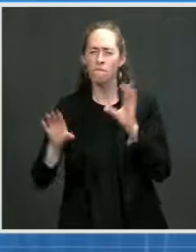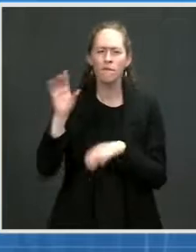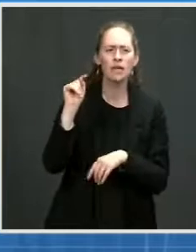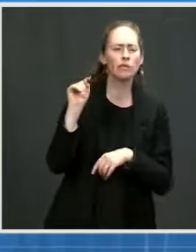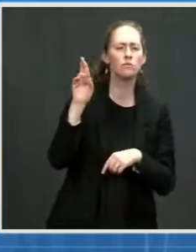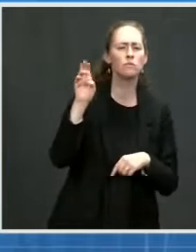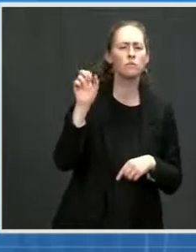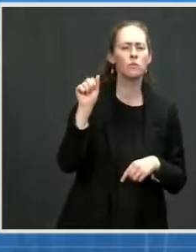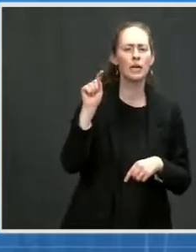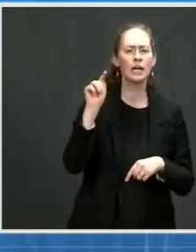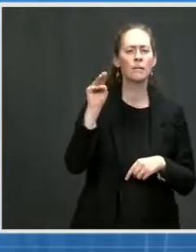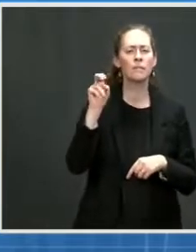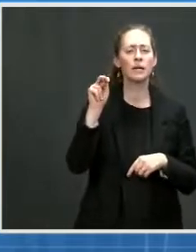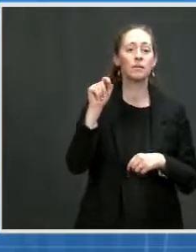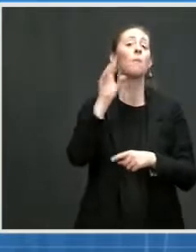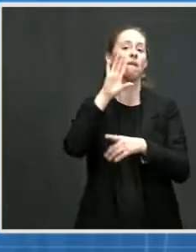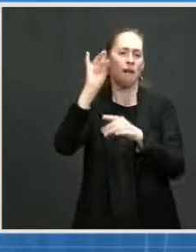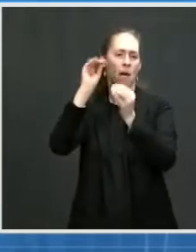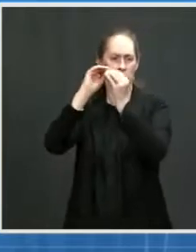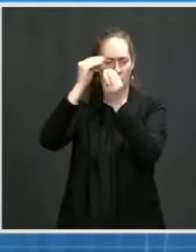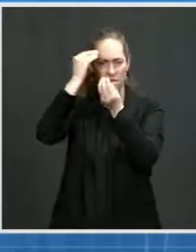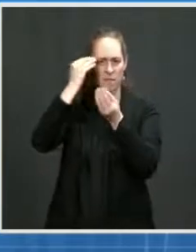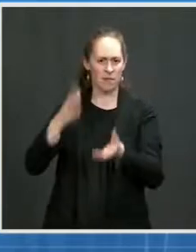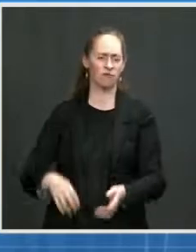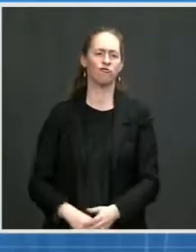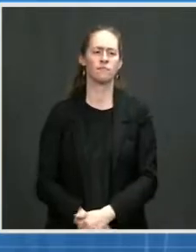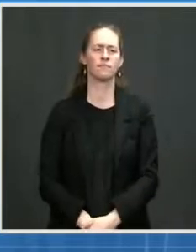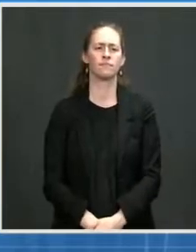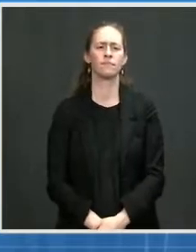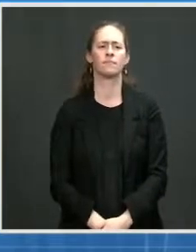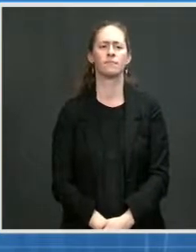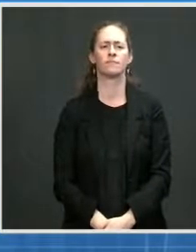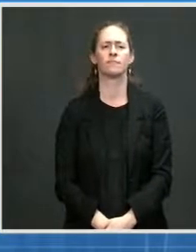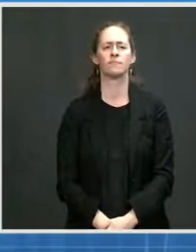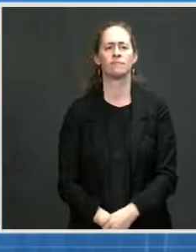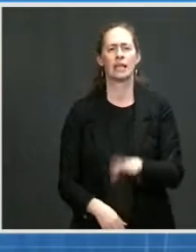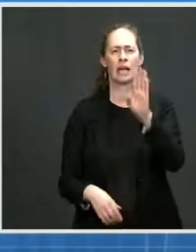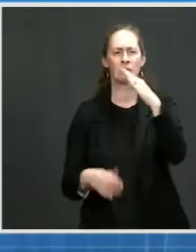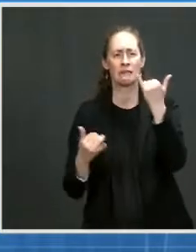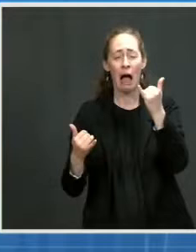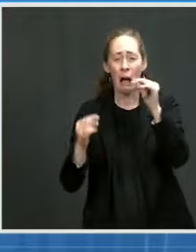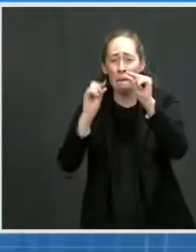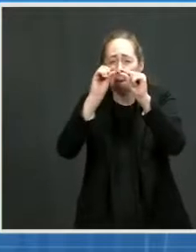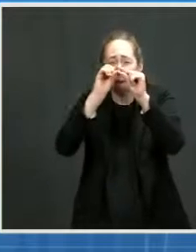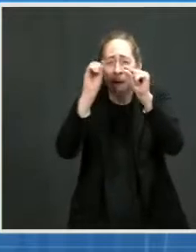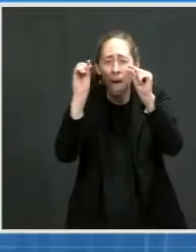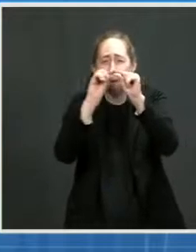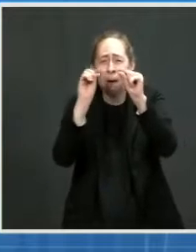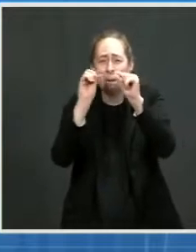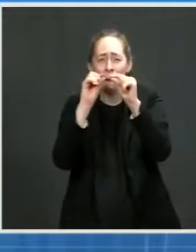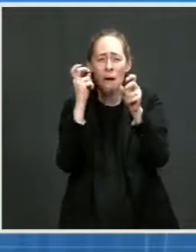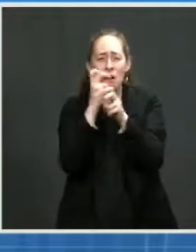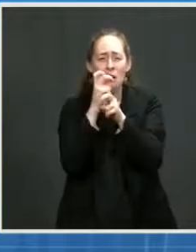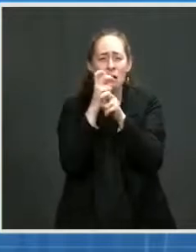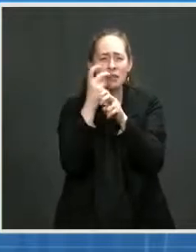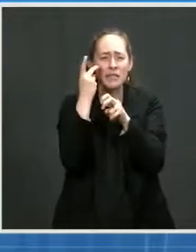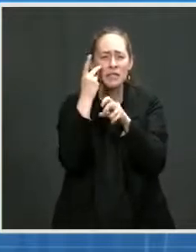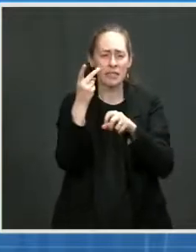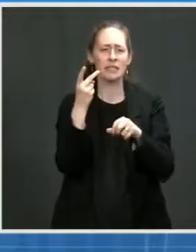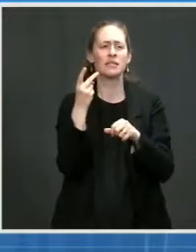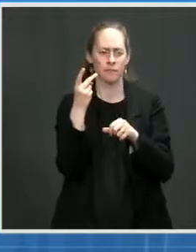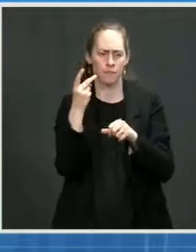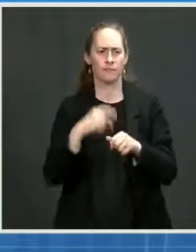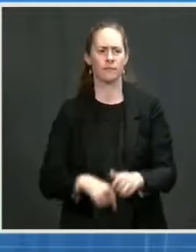to read the small print, is that we now have compartmentalized the disease severity and the